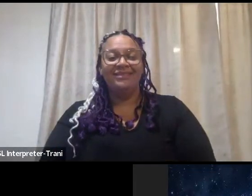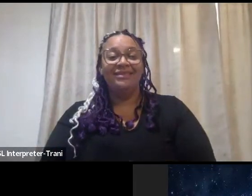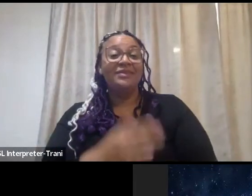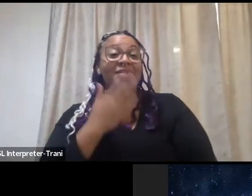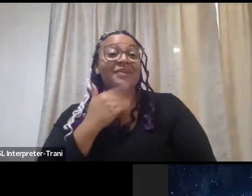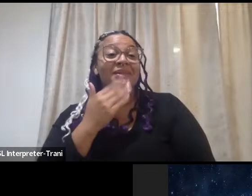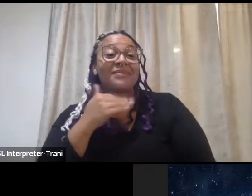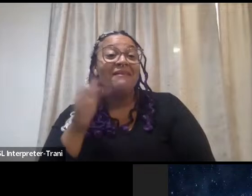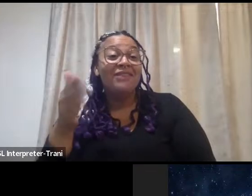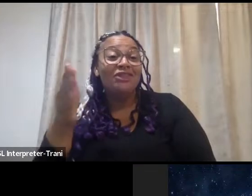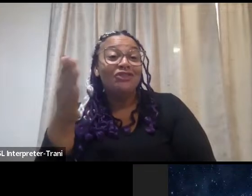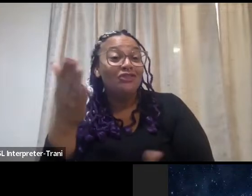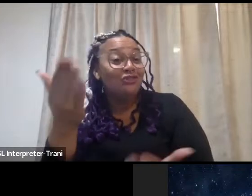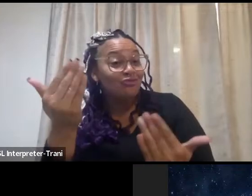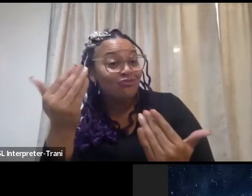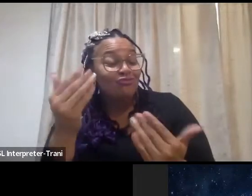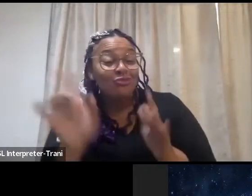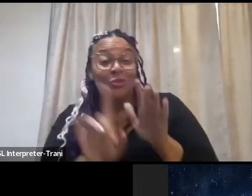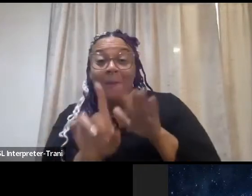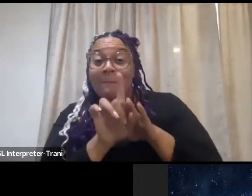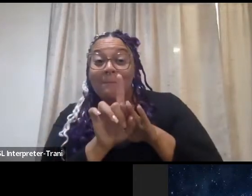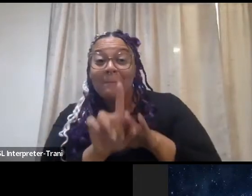out.